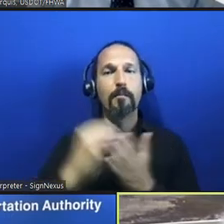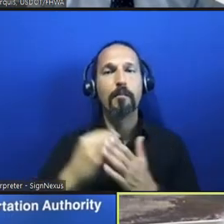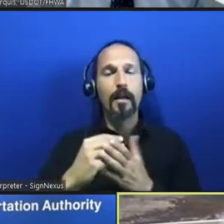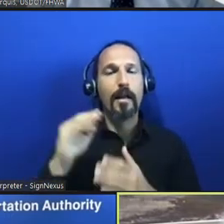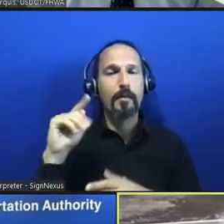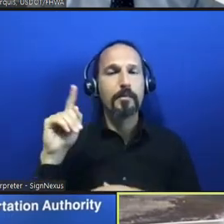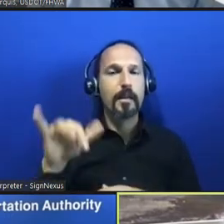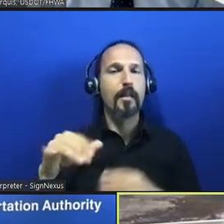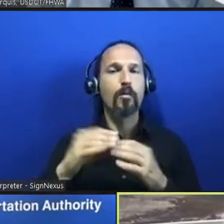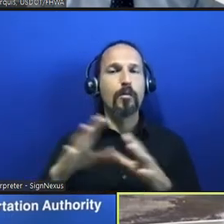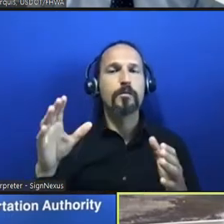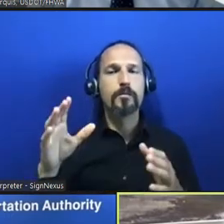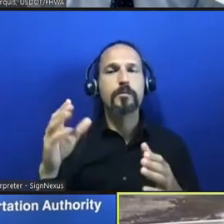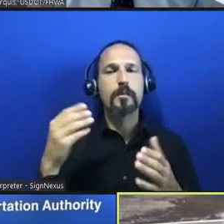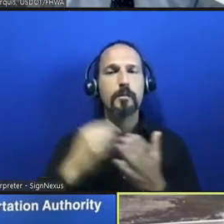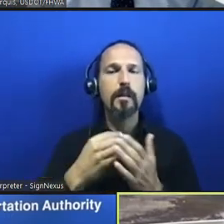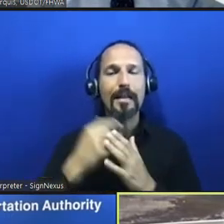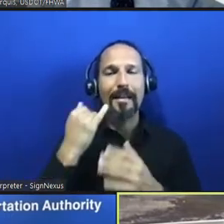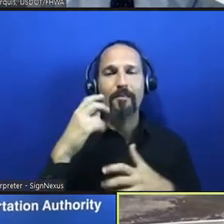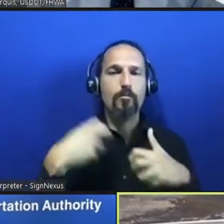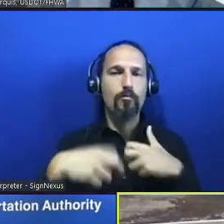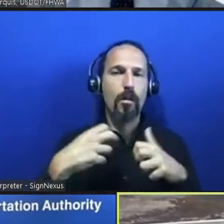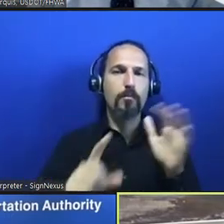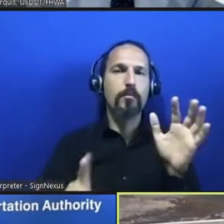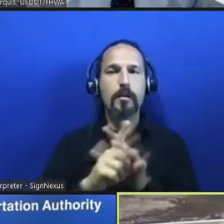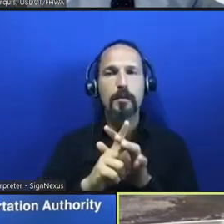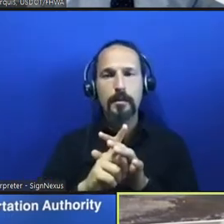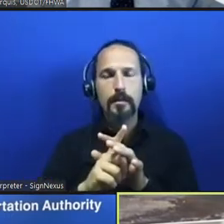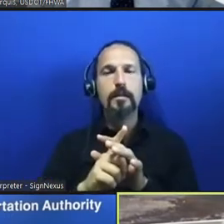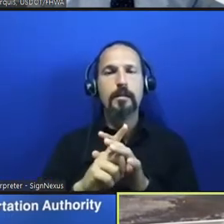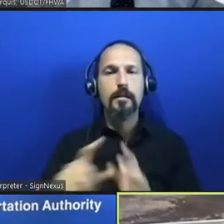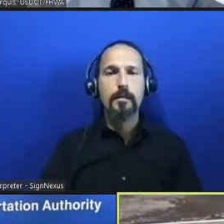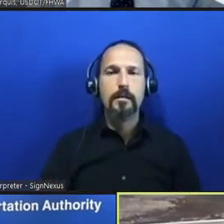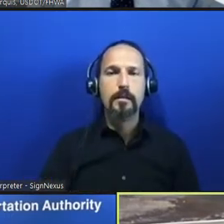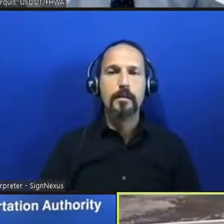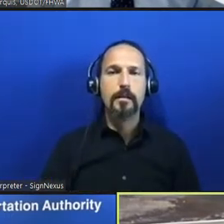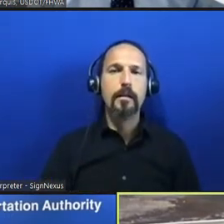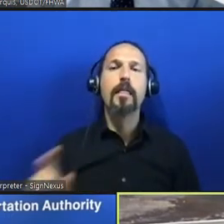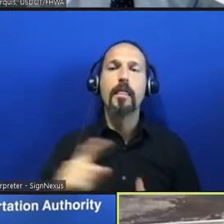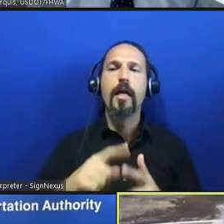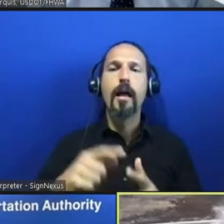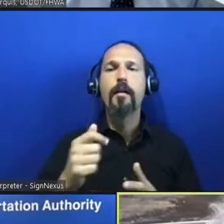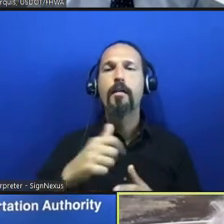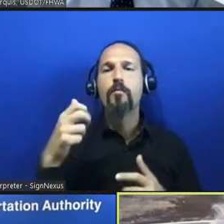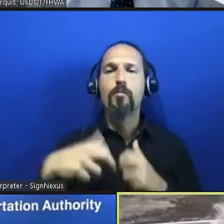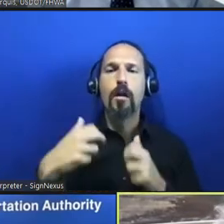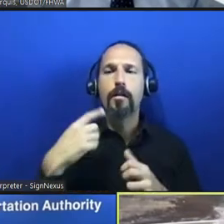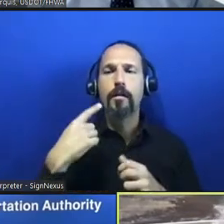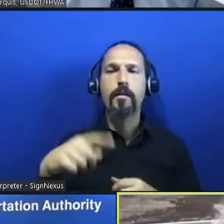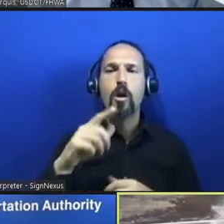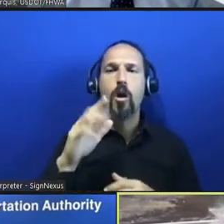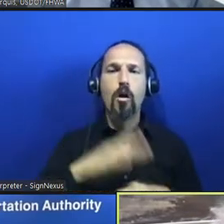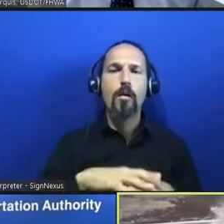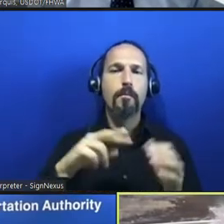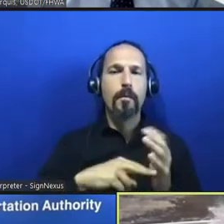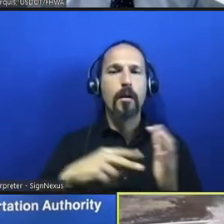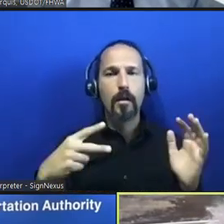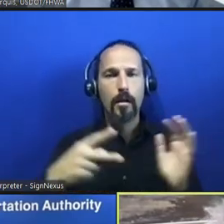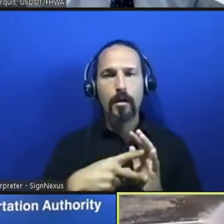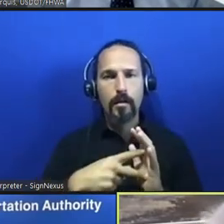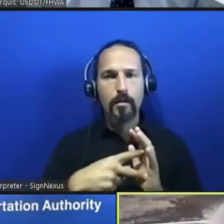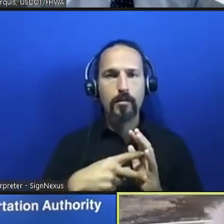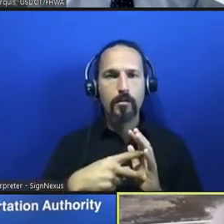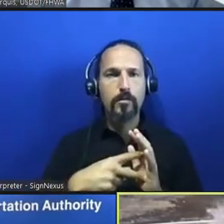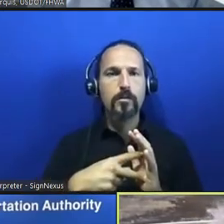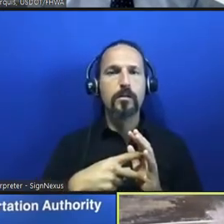loses when there's a problem when there's then there's the problem of drivers who purposely deface or